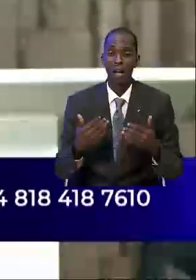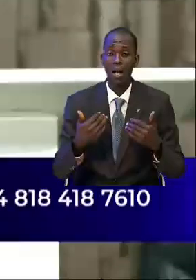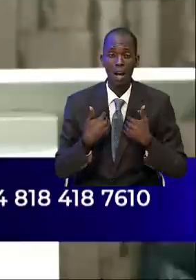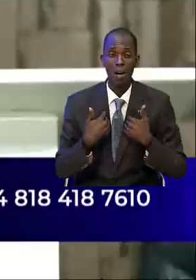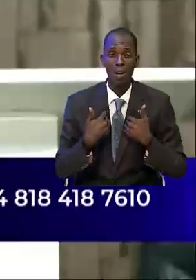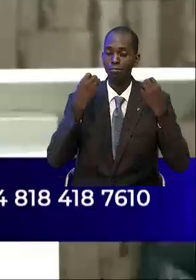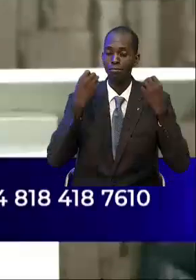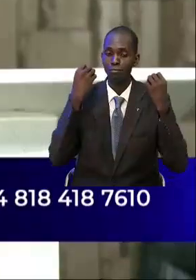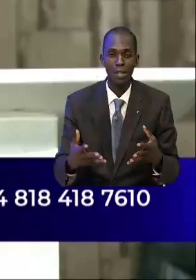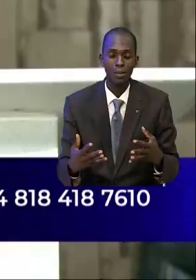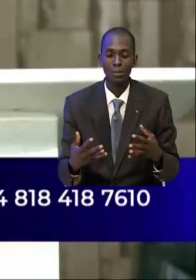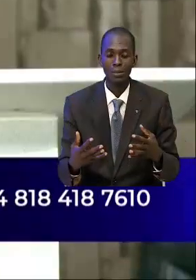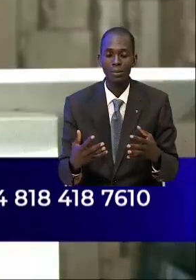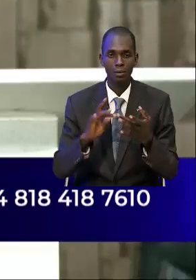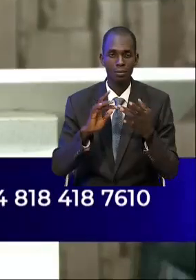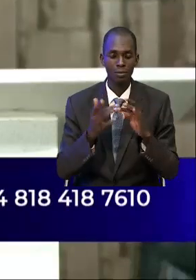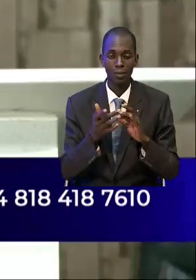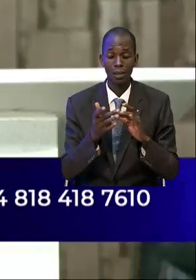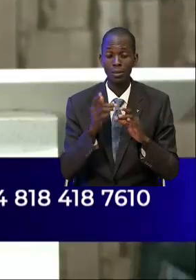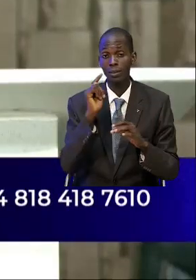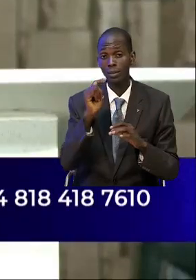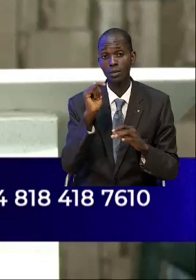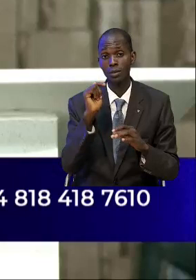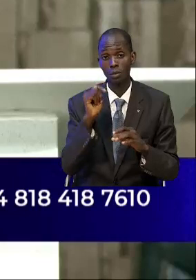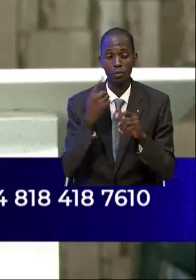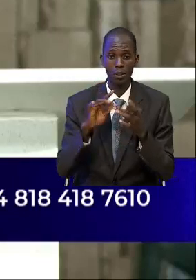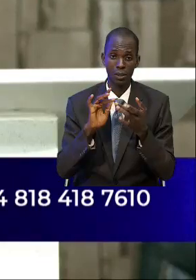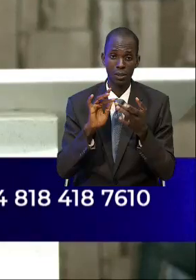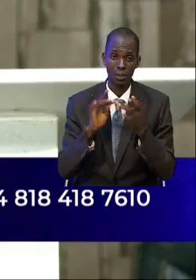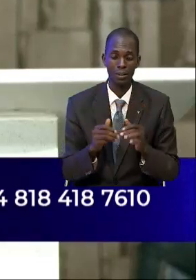please. We have